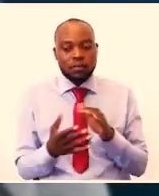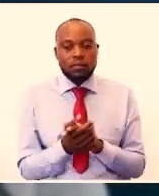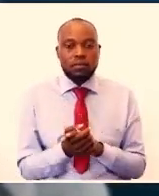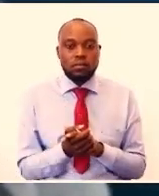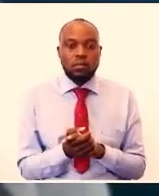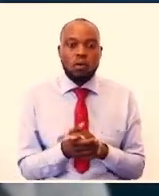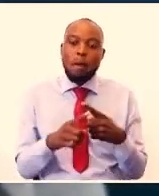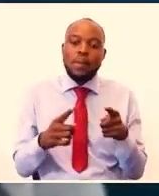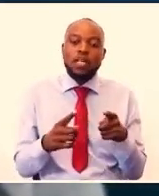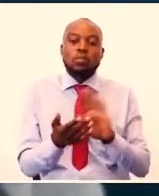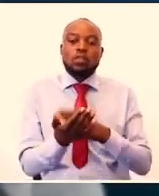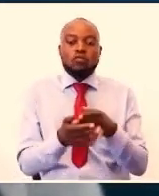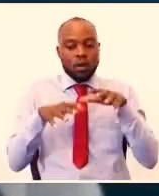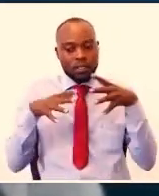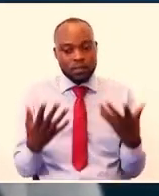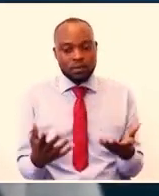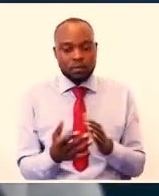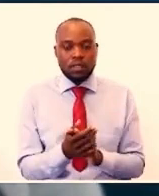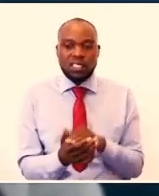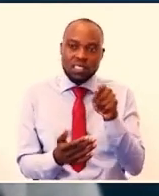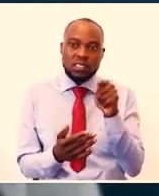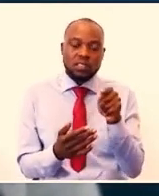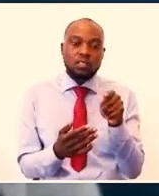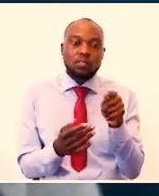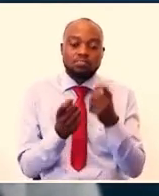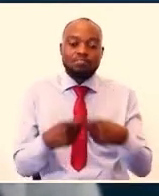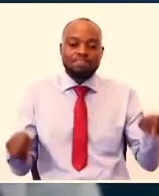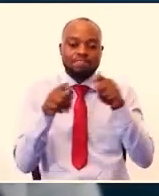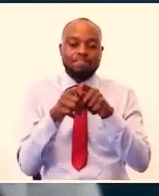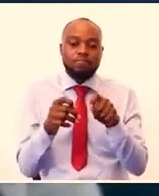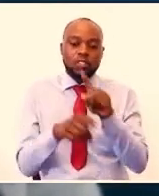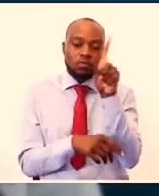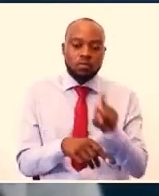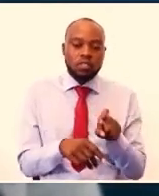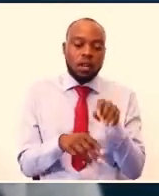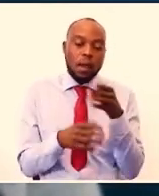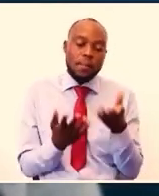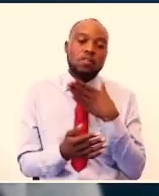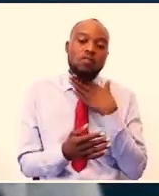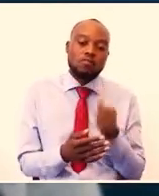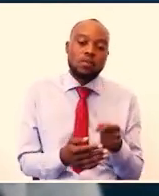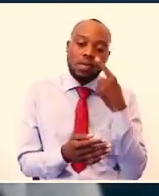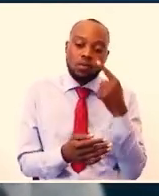which purpose. I think these are 3 important questions that really need to be